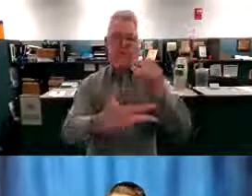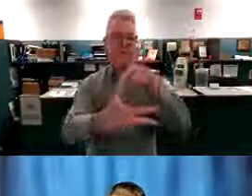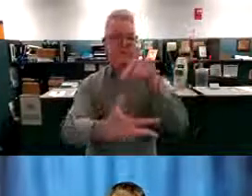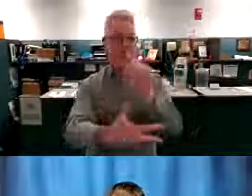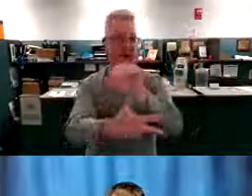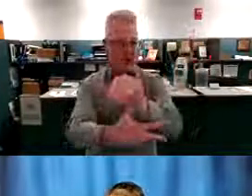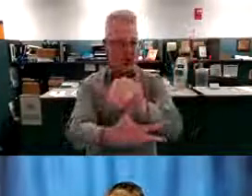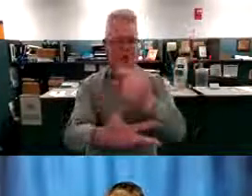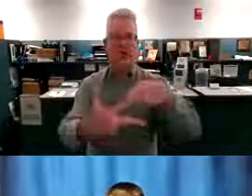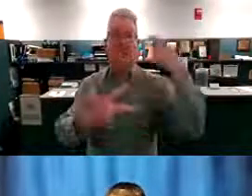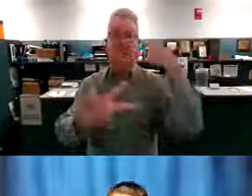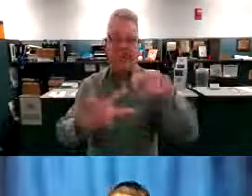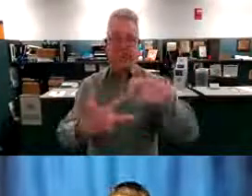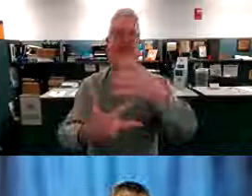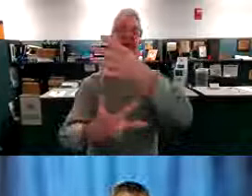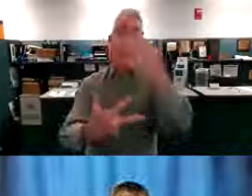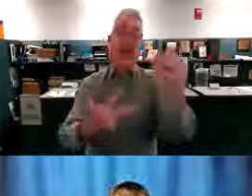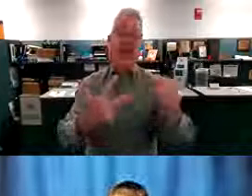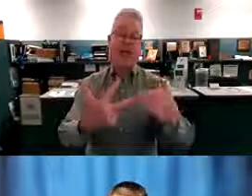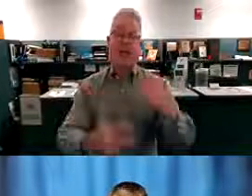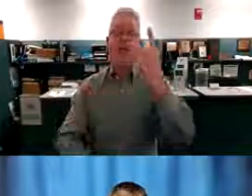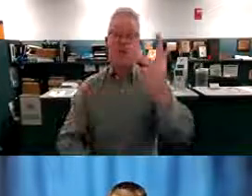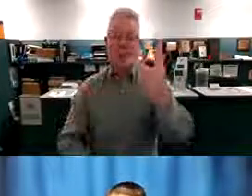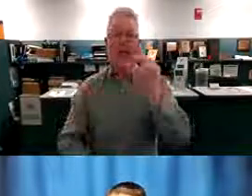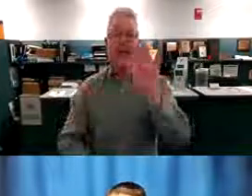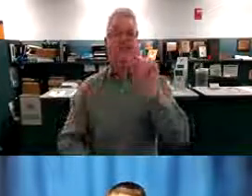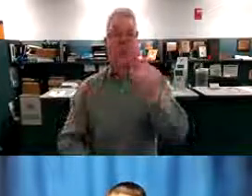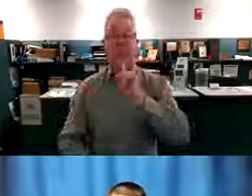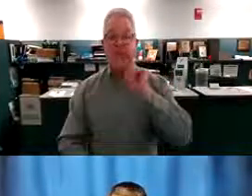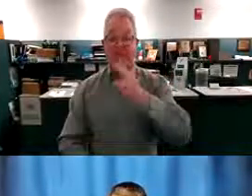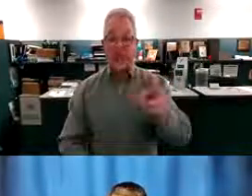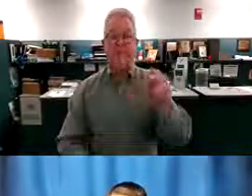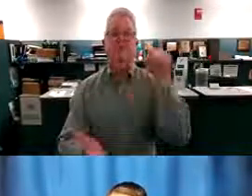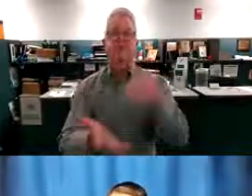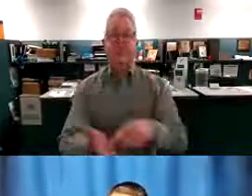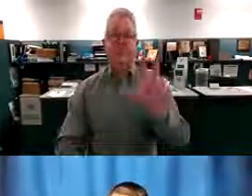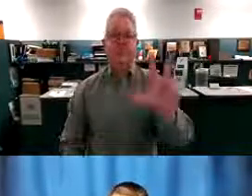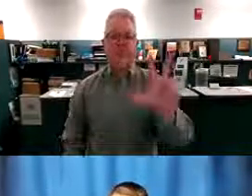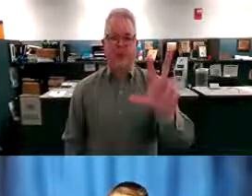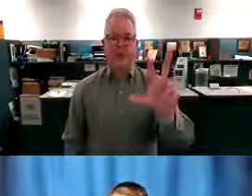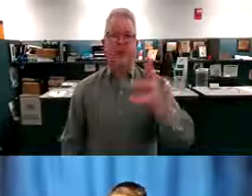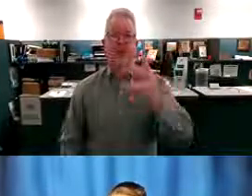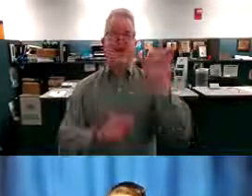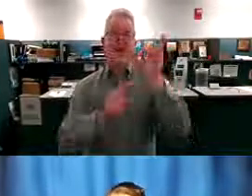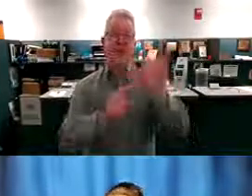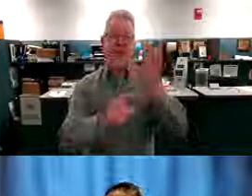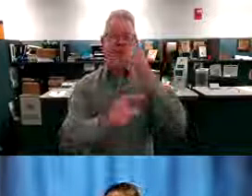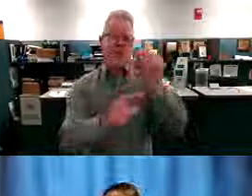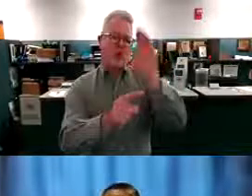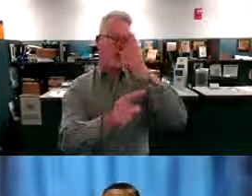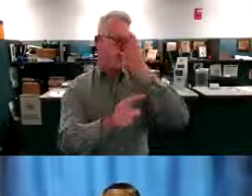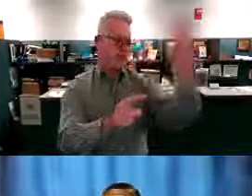for Spanish. And I suggest maybe 1 English, 2 Spanish, and then 3, if you are deaf or hard of hearing, press